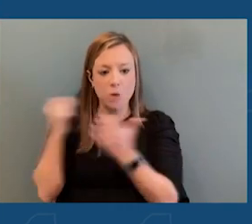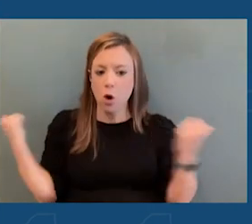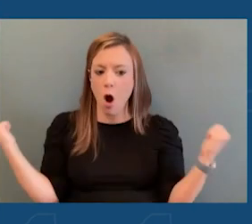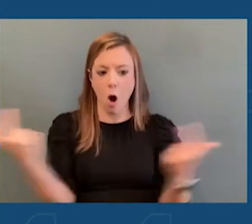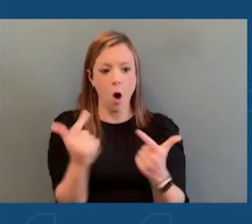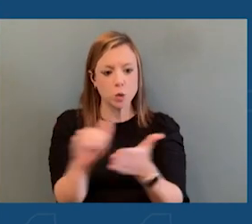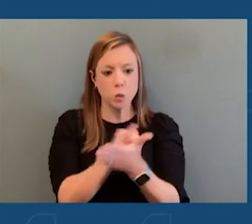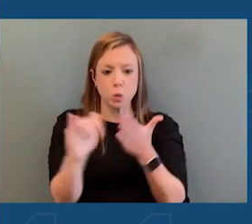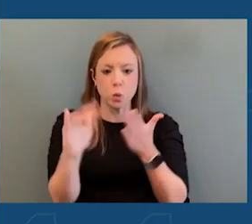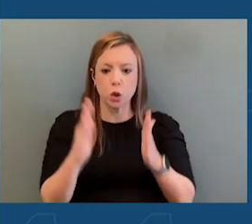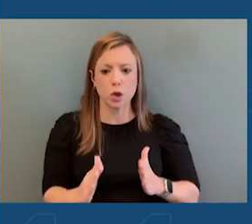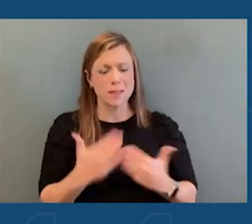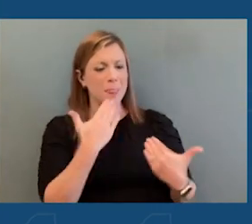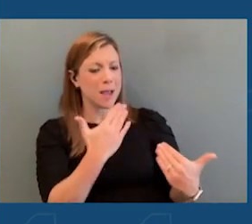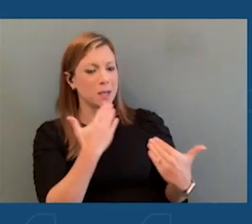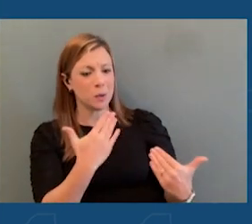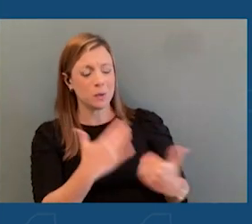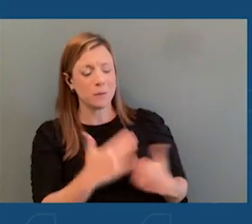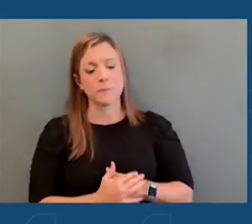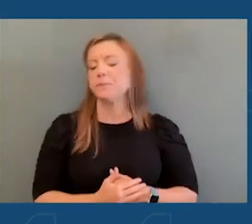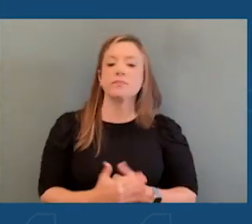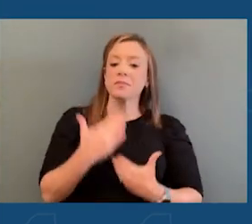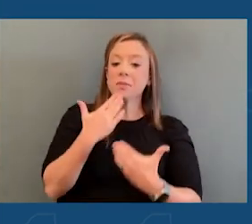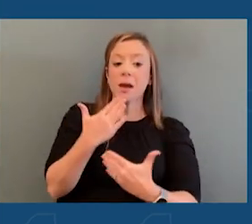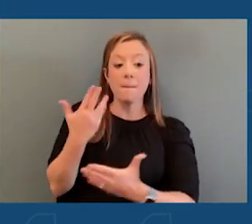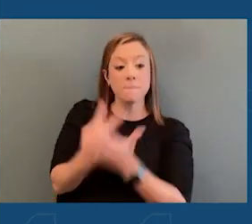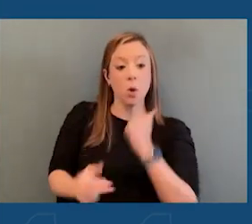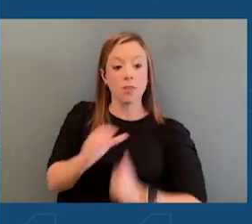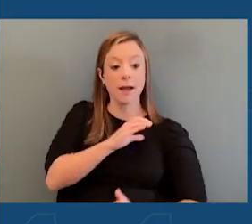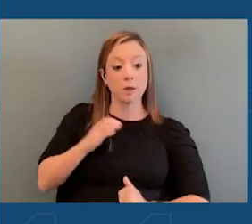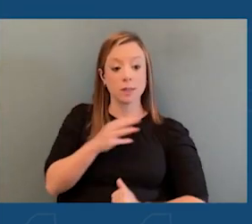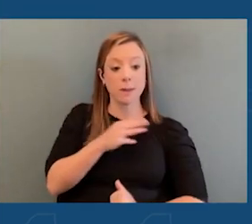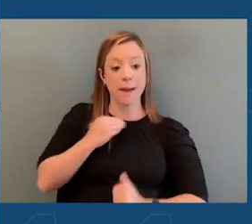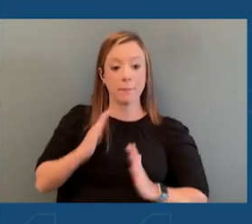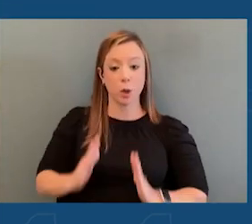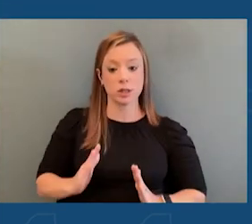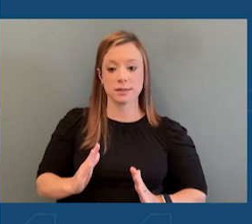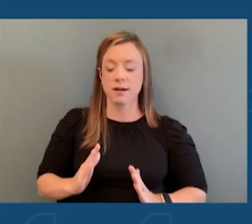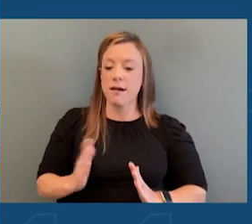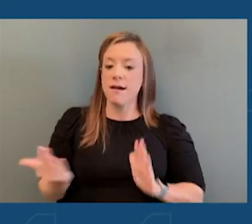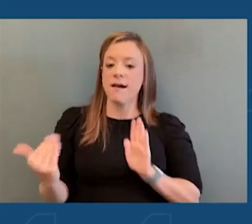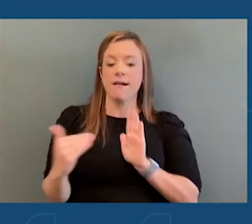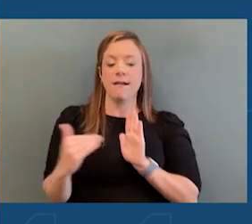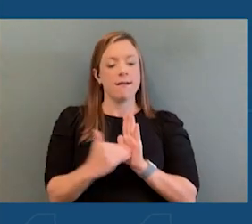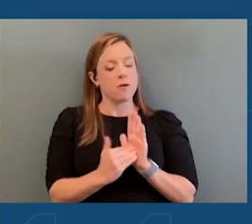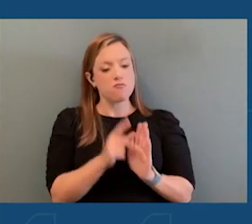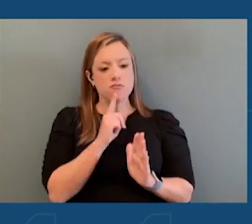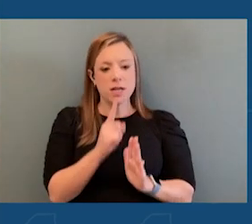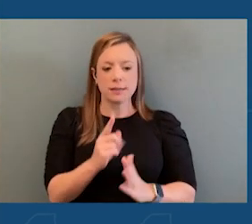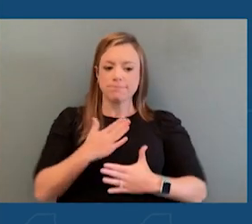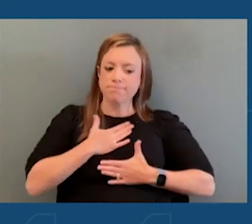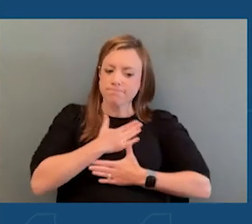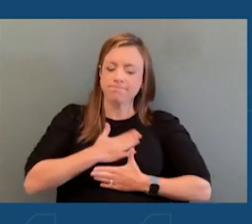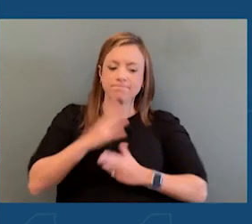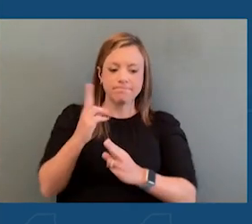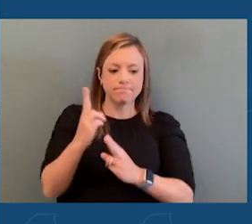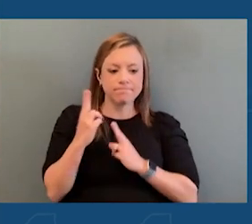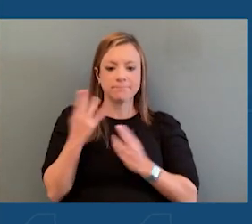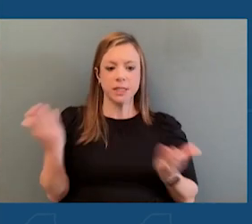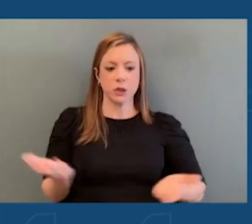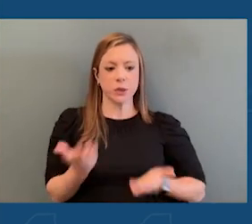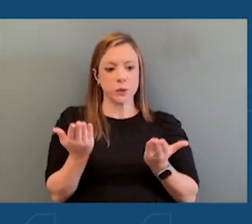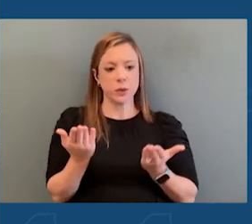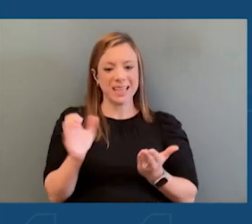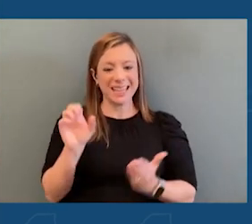Thanks so much, Council Member. Thank both Council Members. It is really an honor to be here. EDC feels